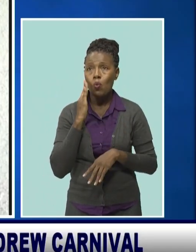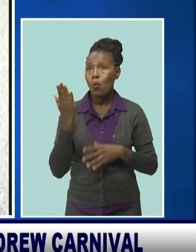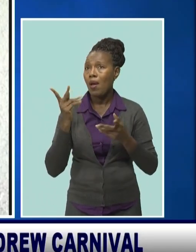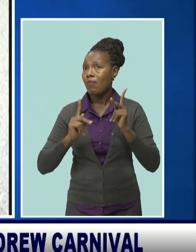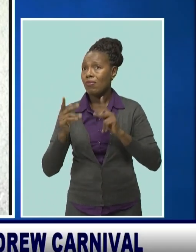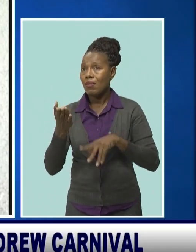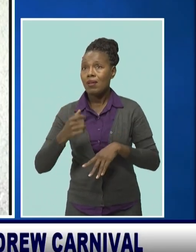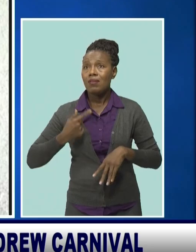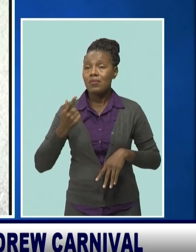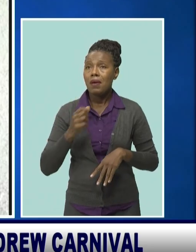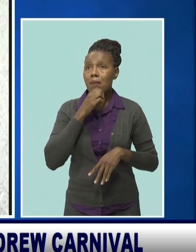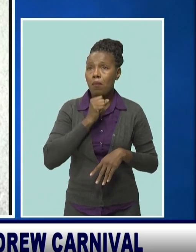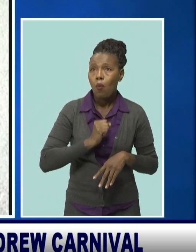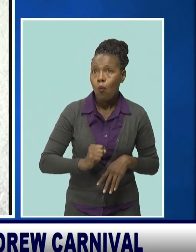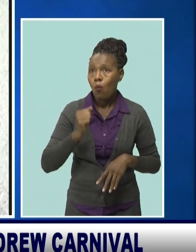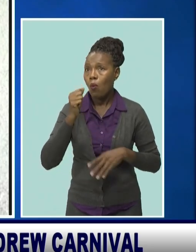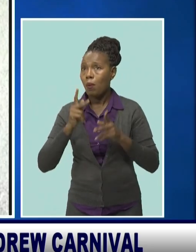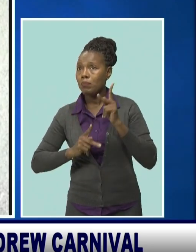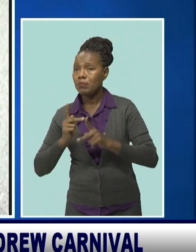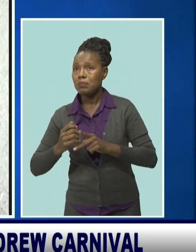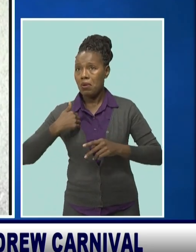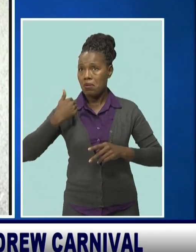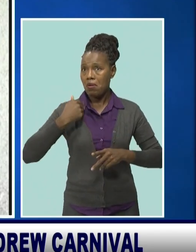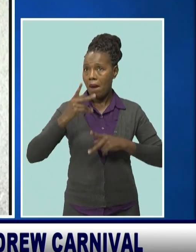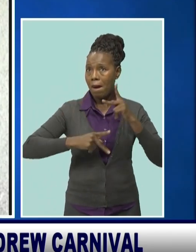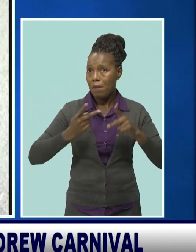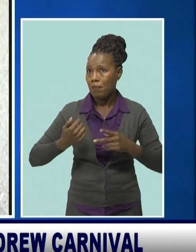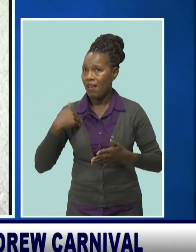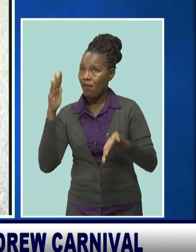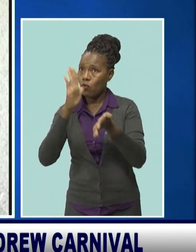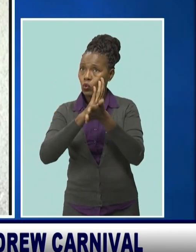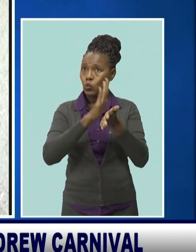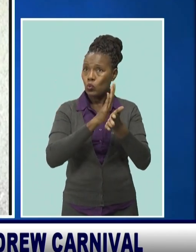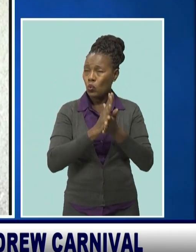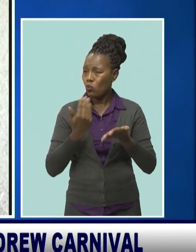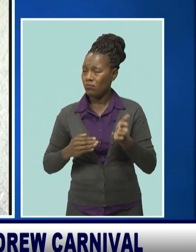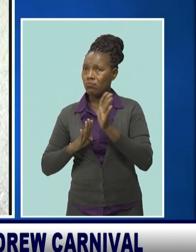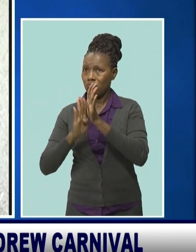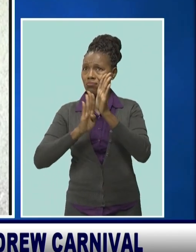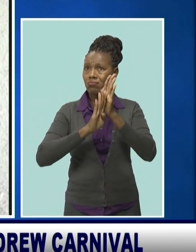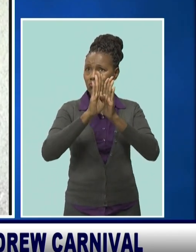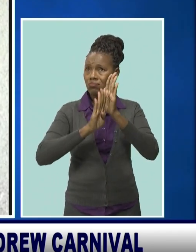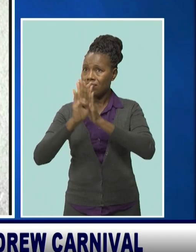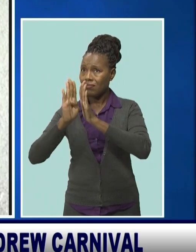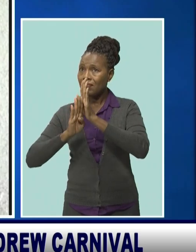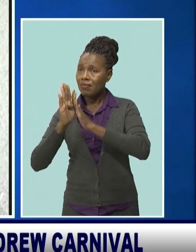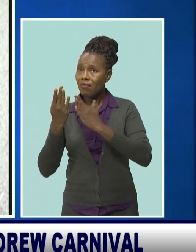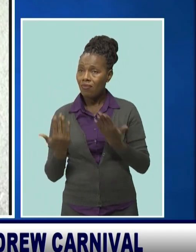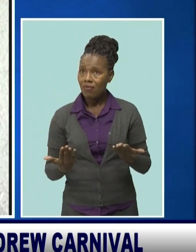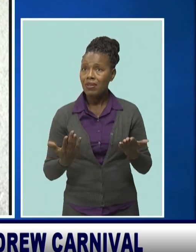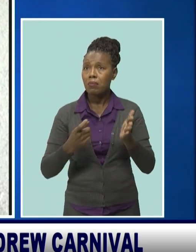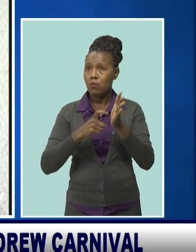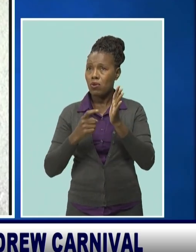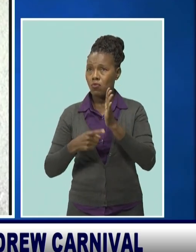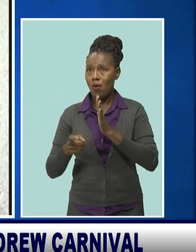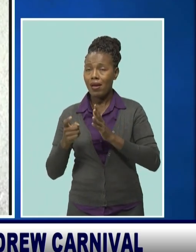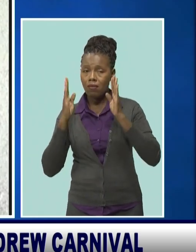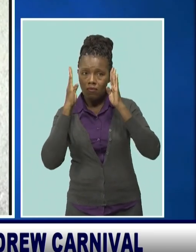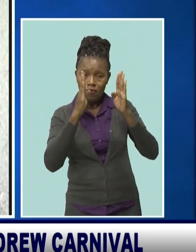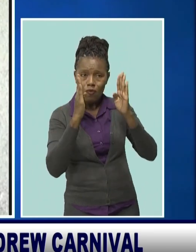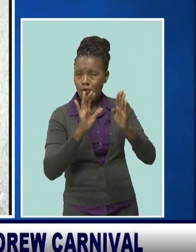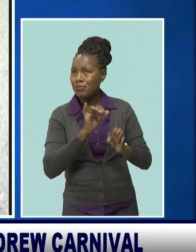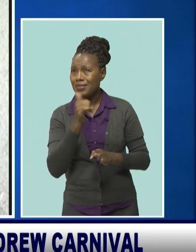folk, we have younger persons, we have a school. We are a developing community that requires attention like the rest of